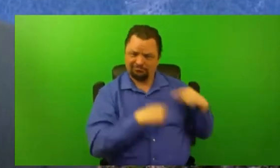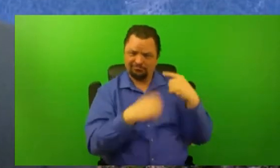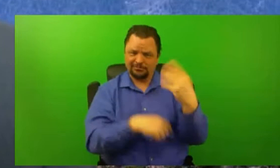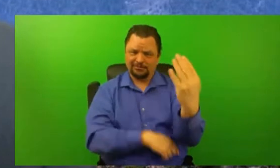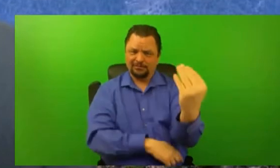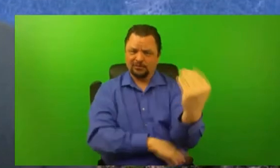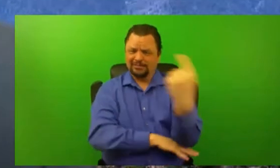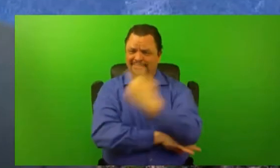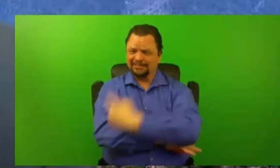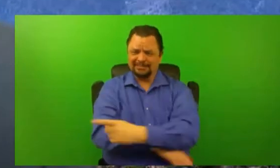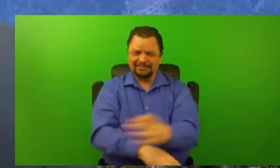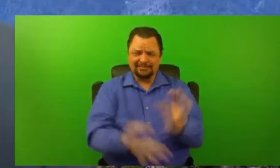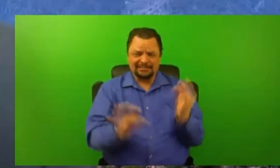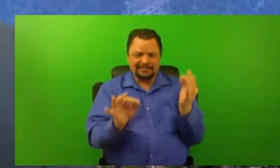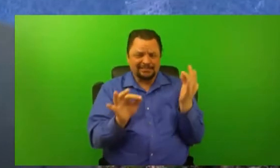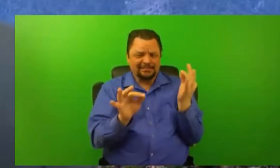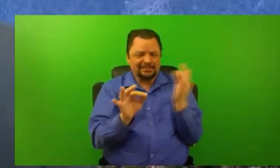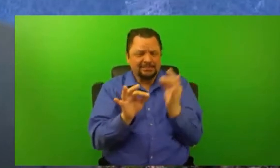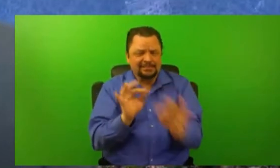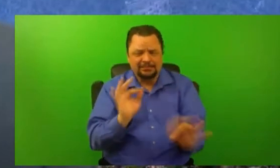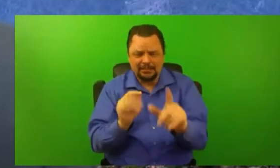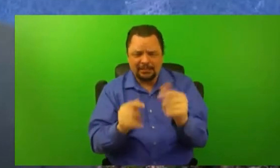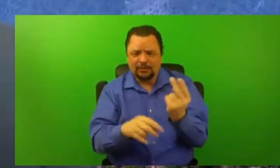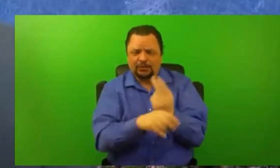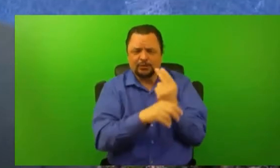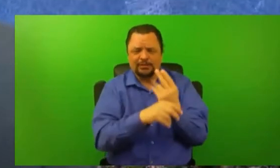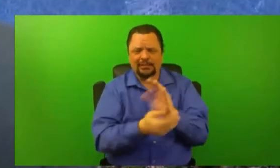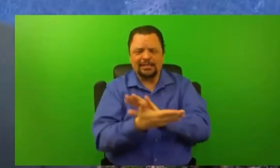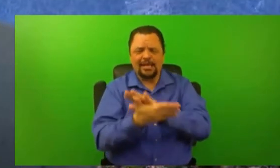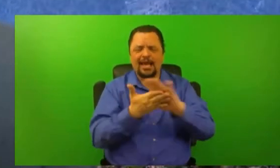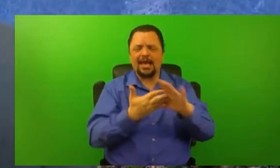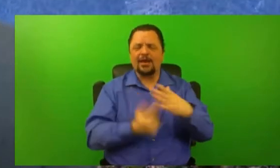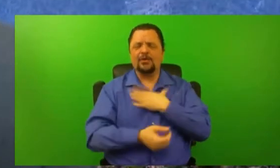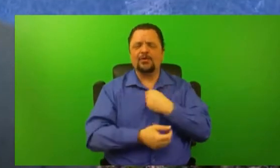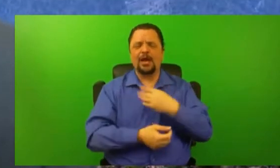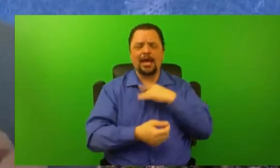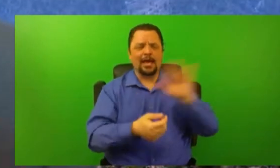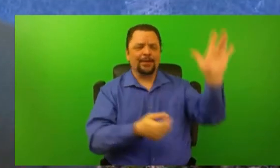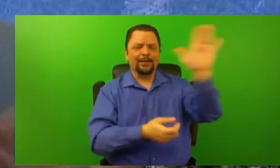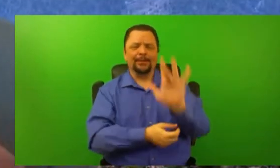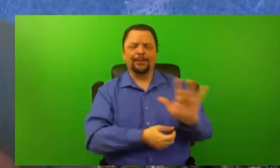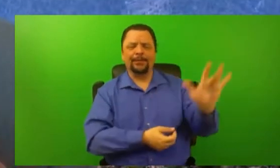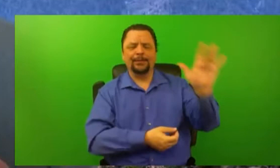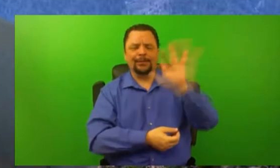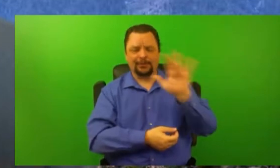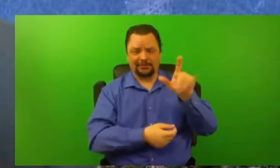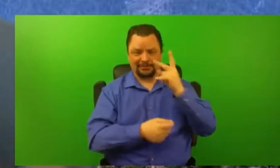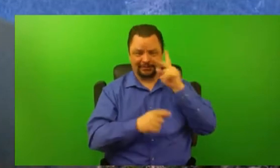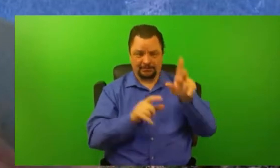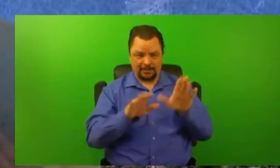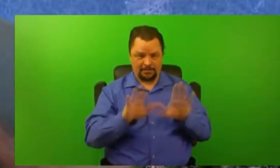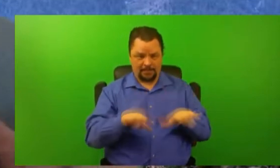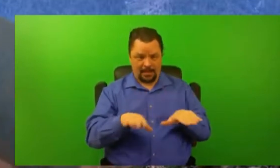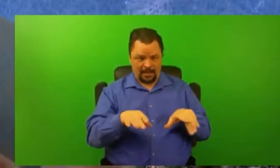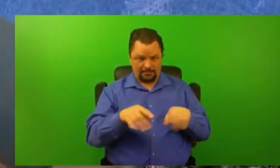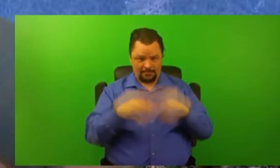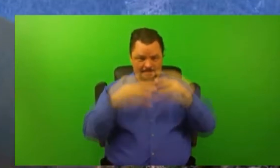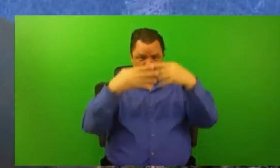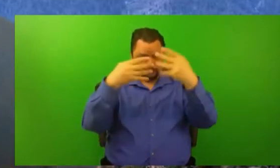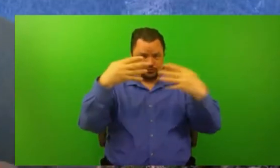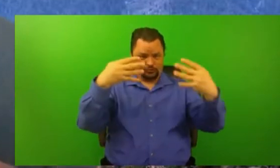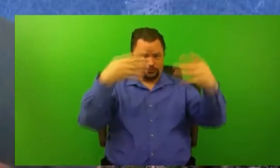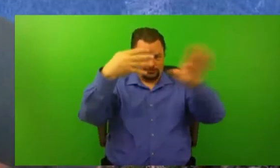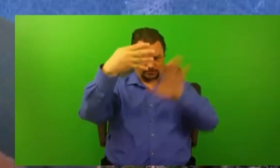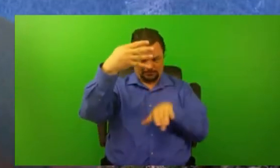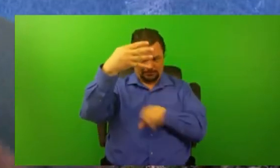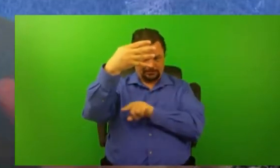of the nice white space right below the cards, but above the graph, and have a second set of cards that displays the same